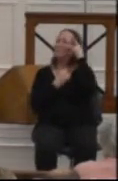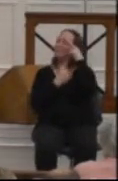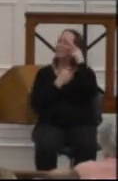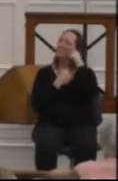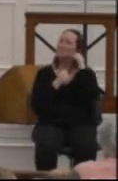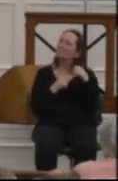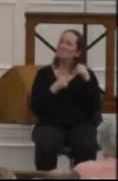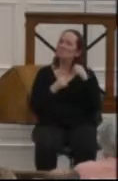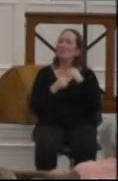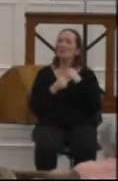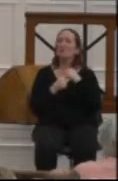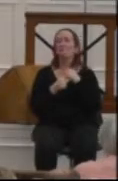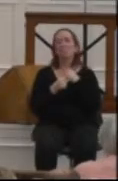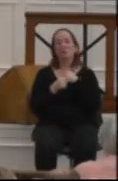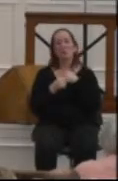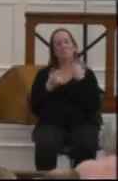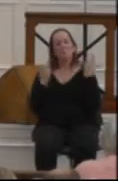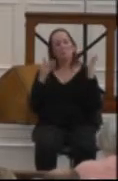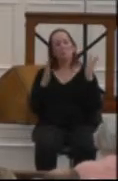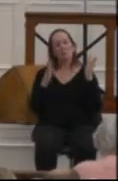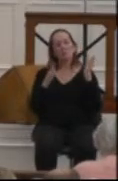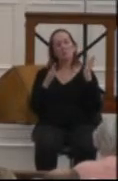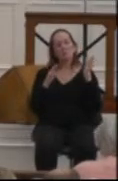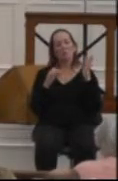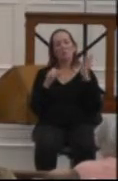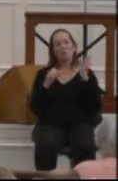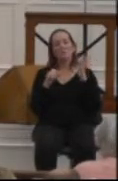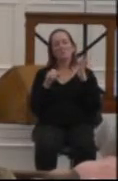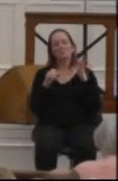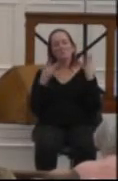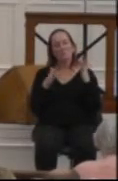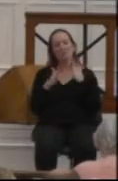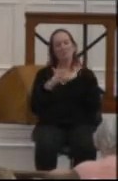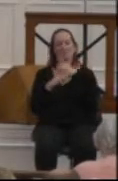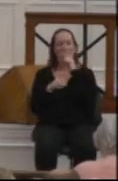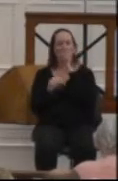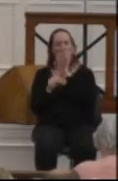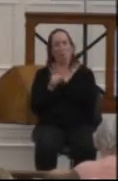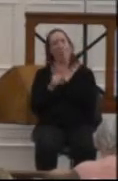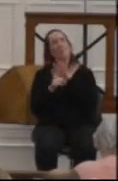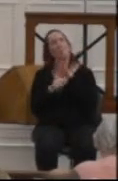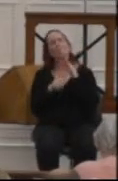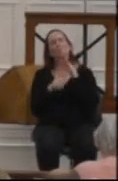and I've probably fulfilled that, and now I'm just hanging out. No.